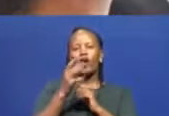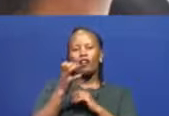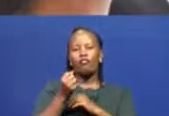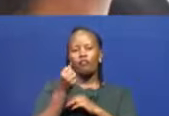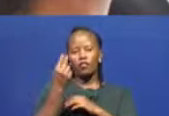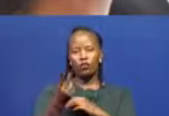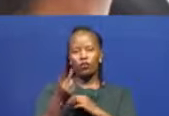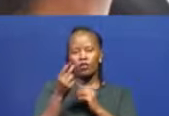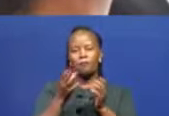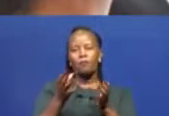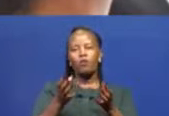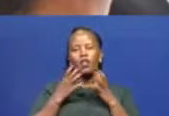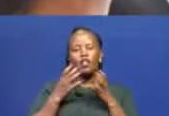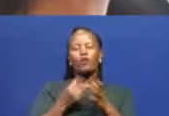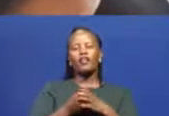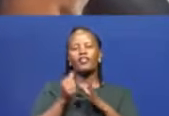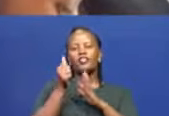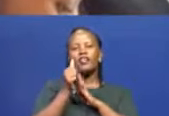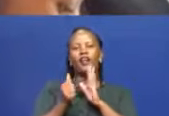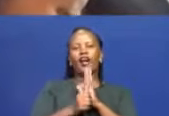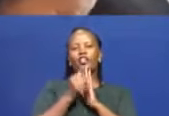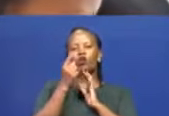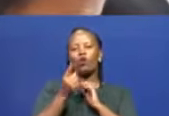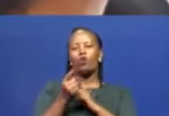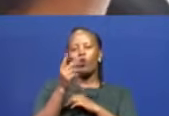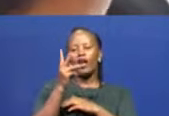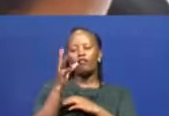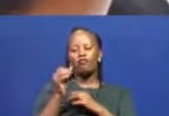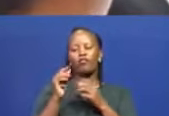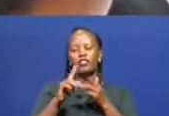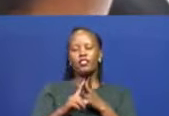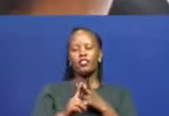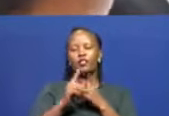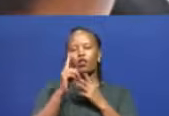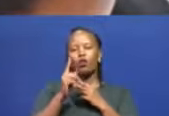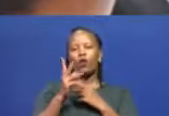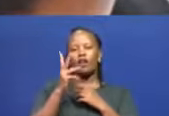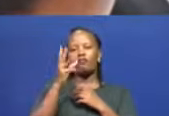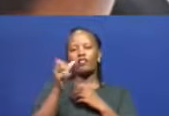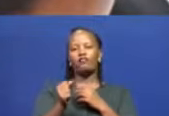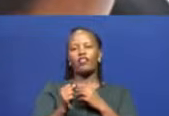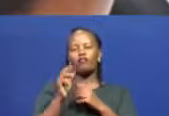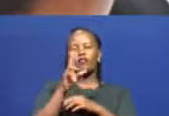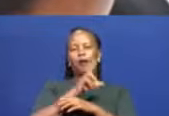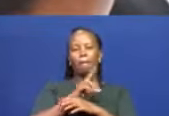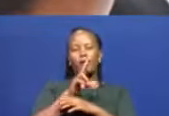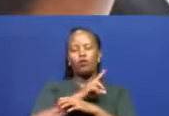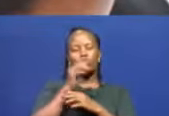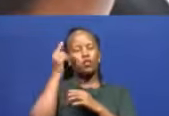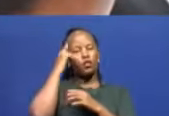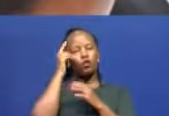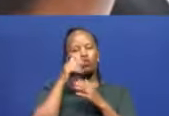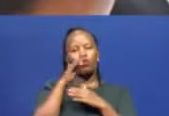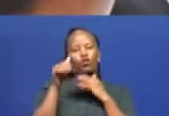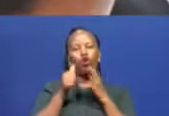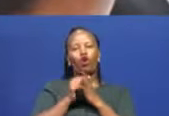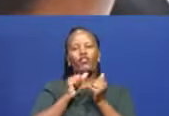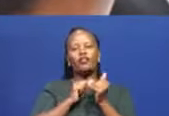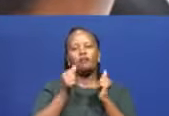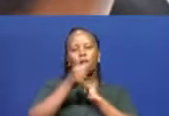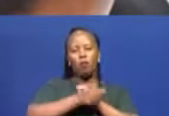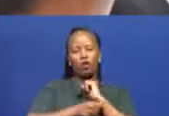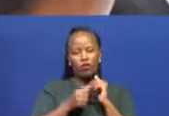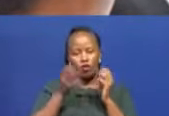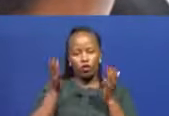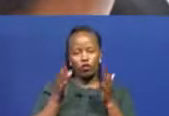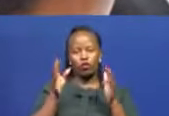that Articles 144 and 145 be applied in court with necessary modifications